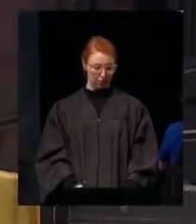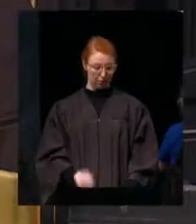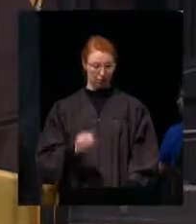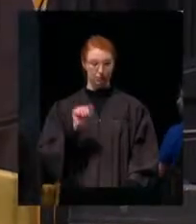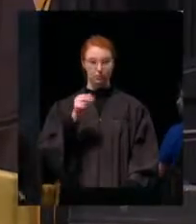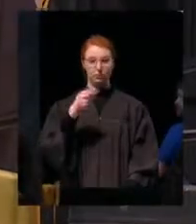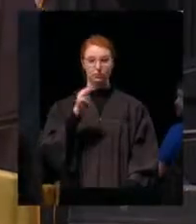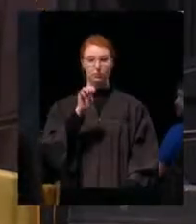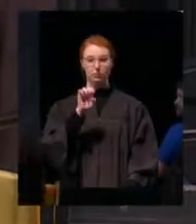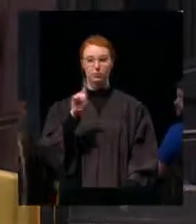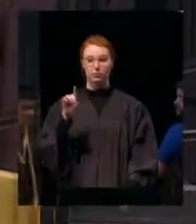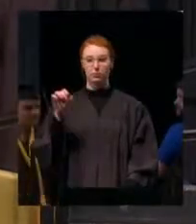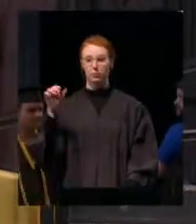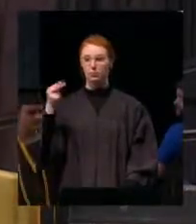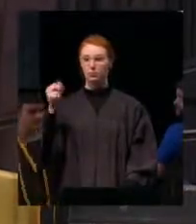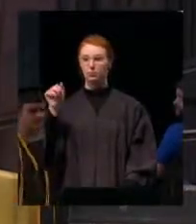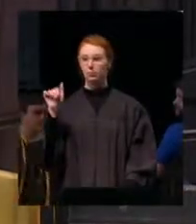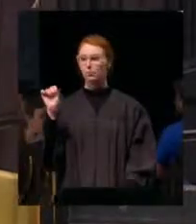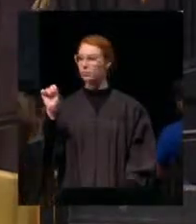Ahmed Hassan.